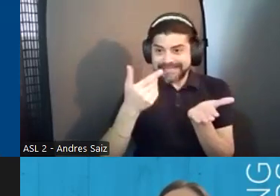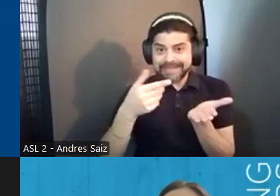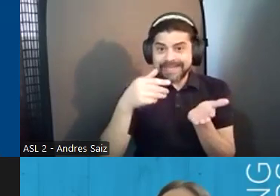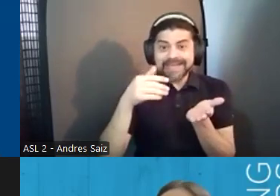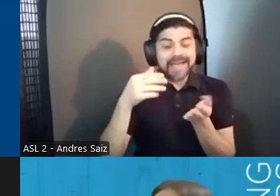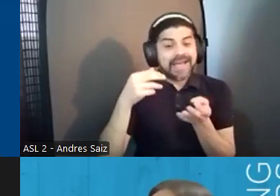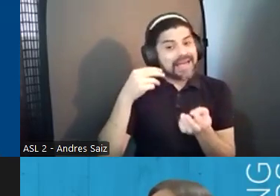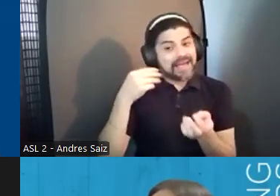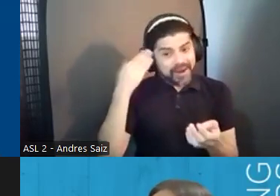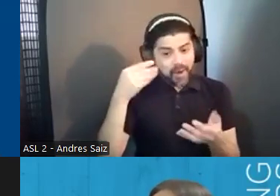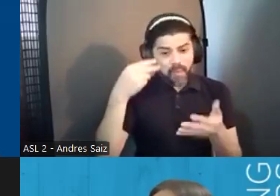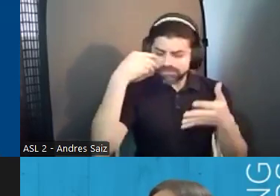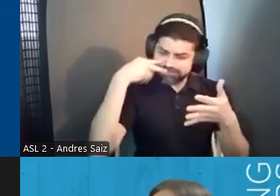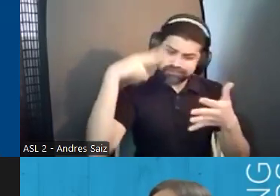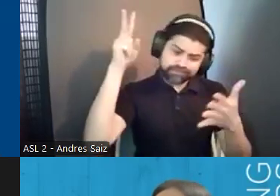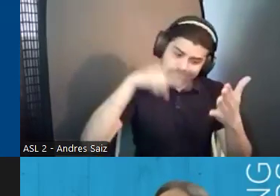hard to wade through